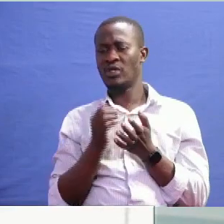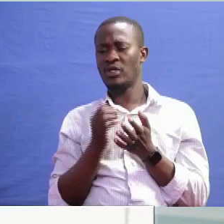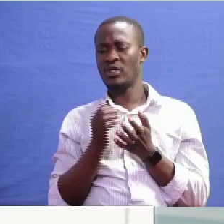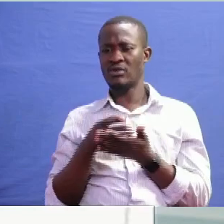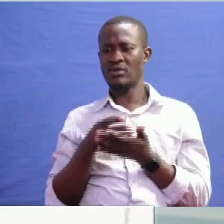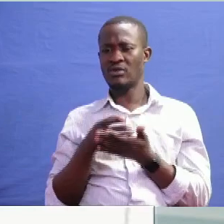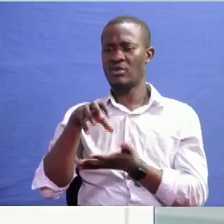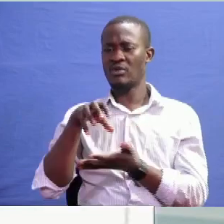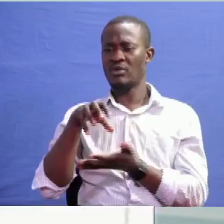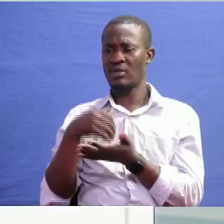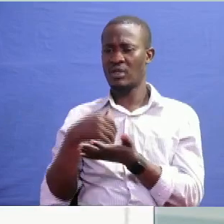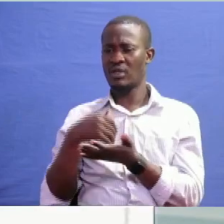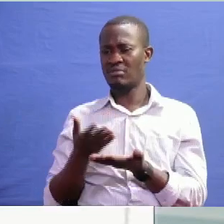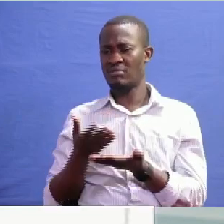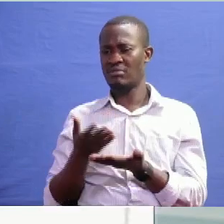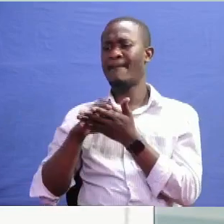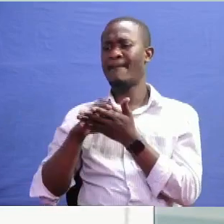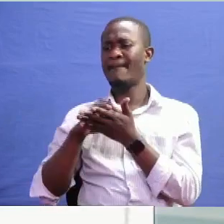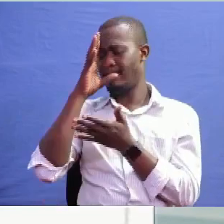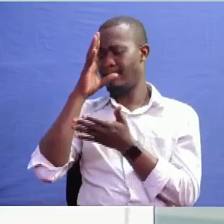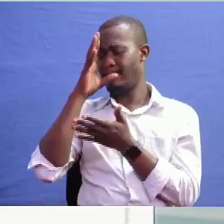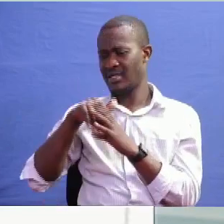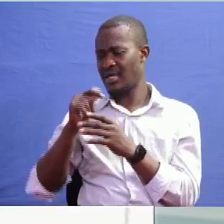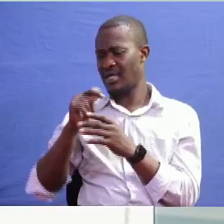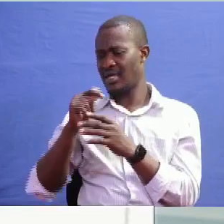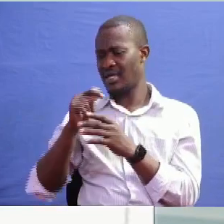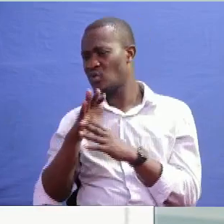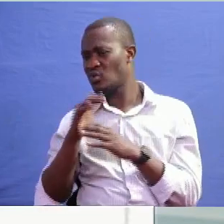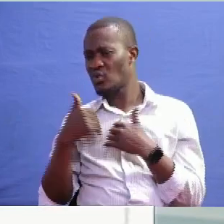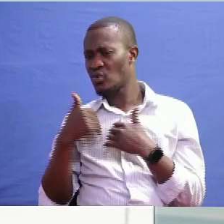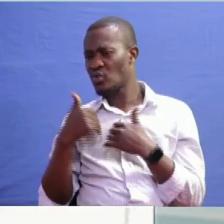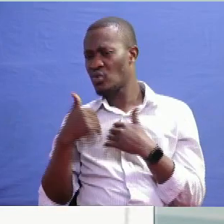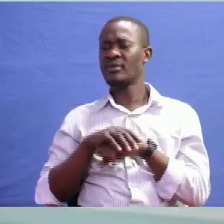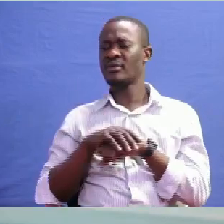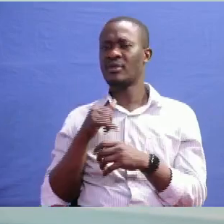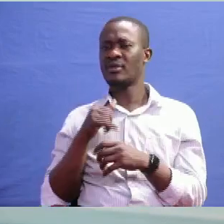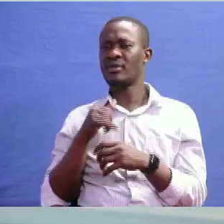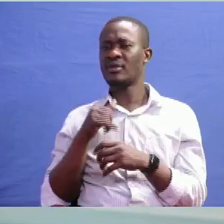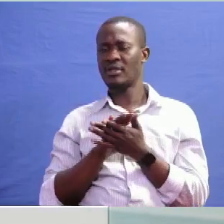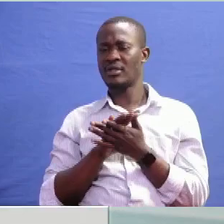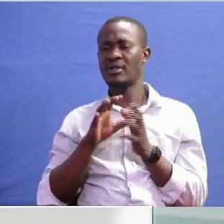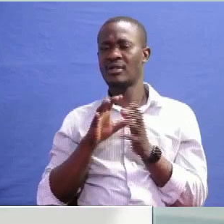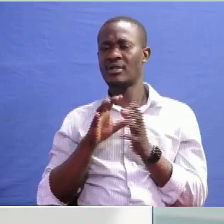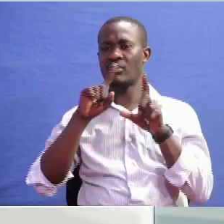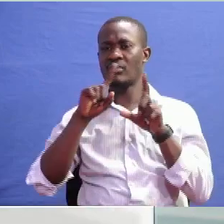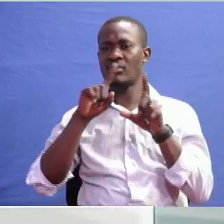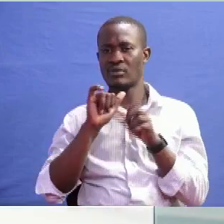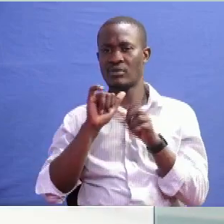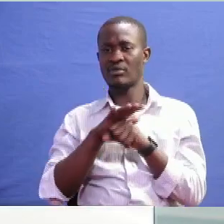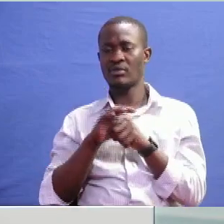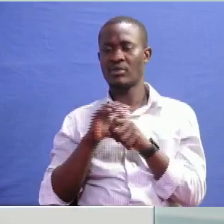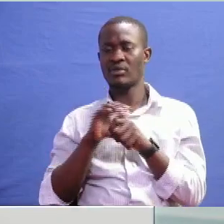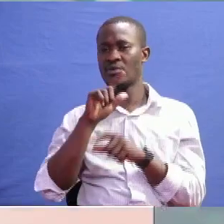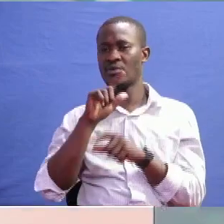opportunity, they miss out, and those that actually don't deserve it get it. That is the big question that many people are